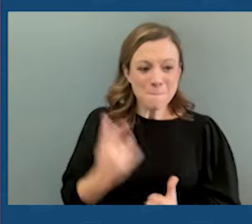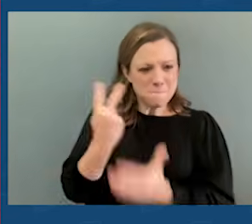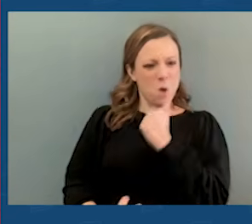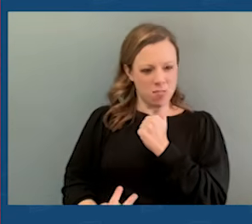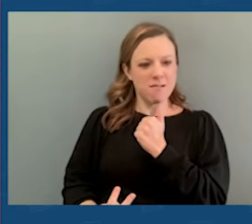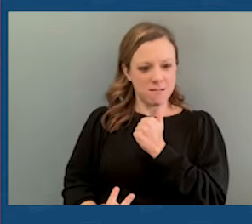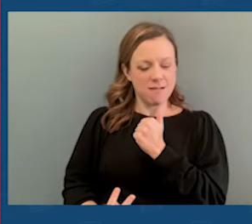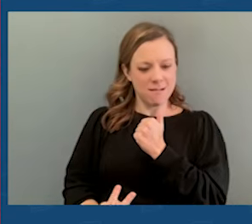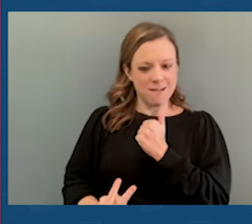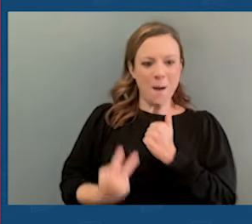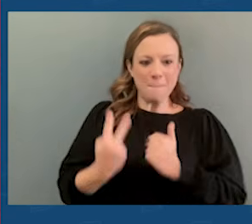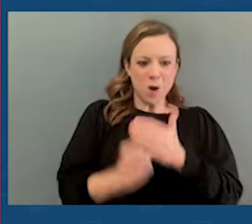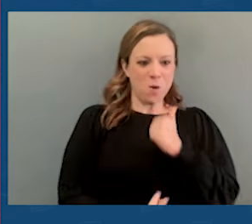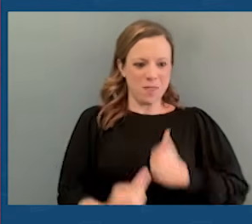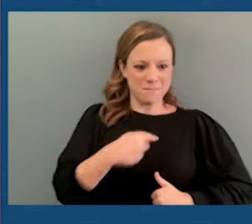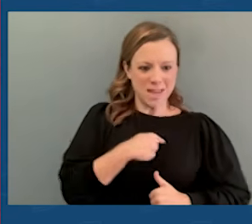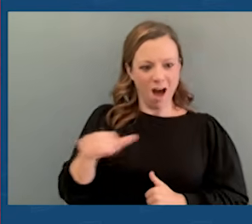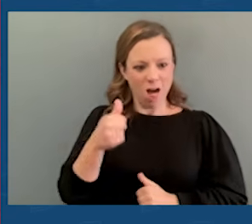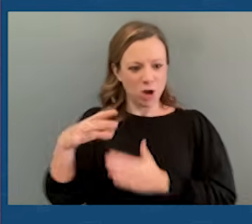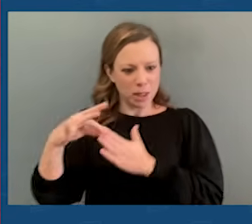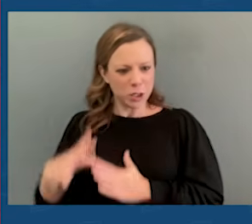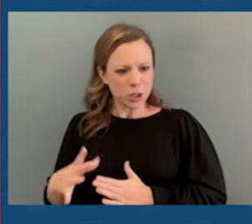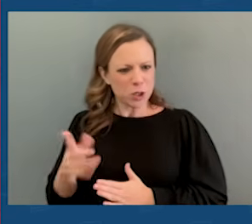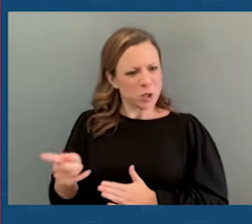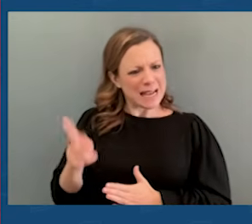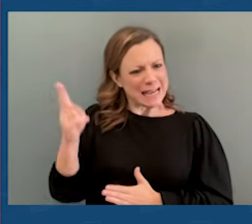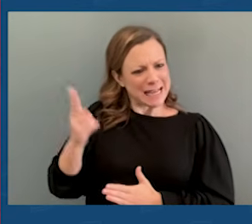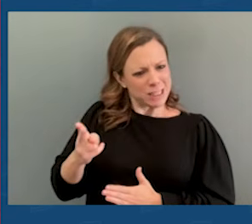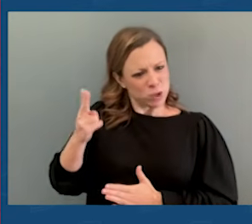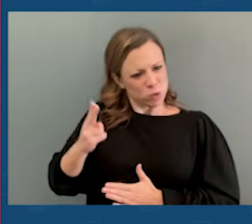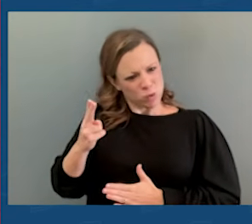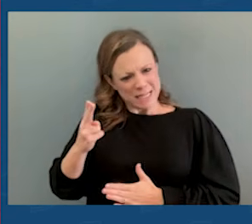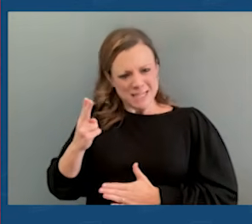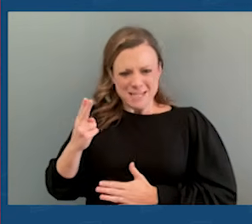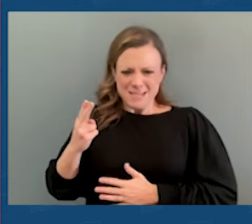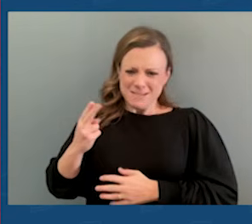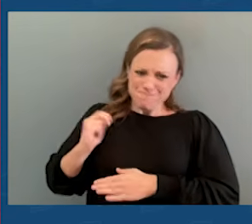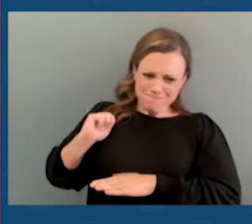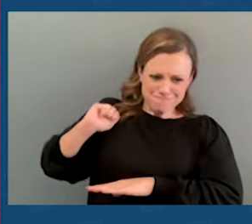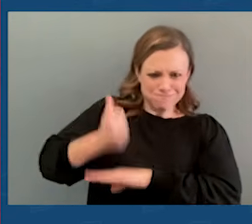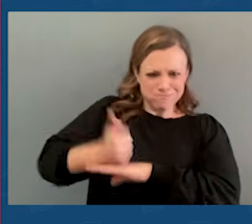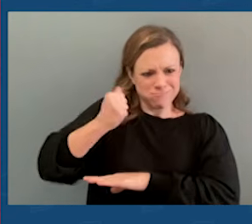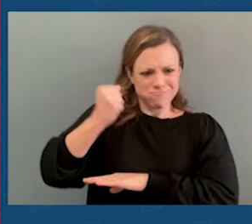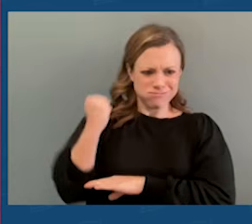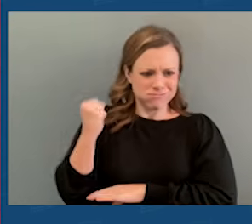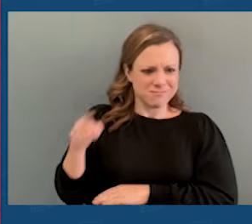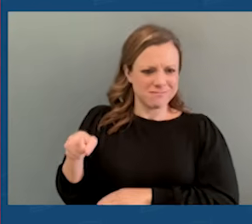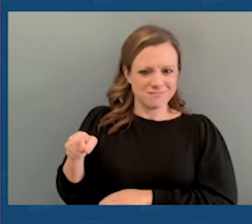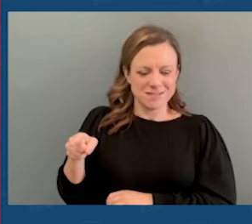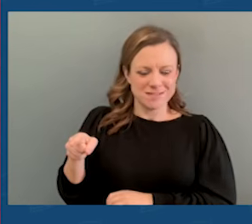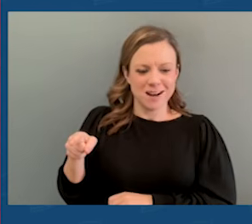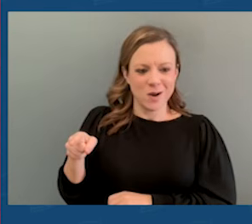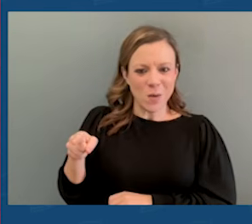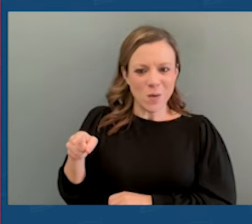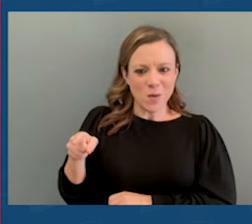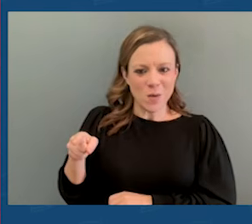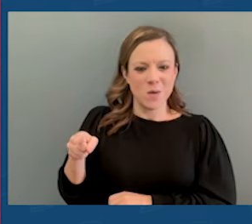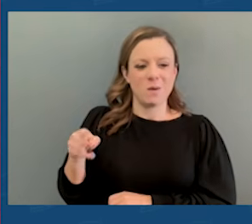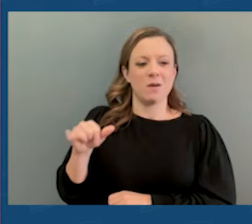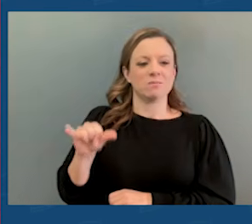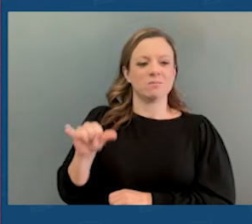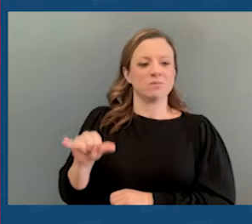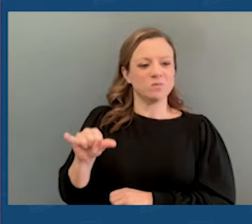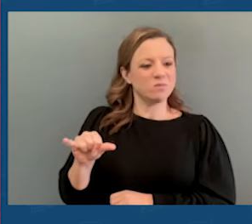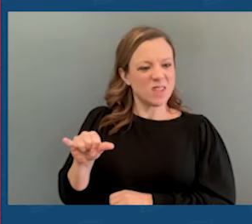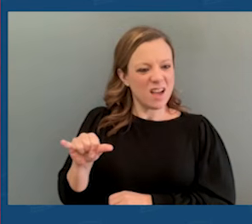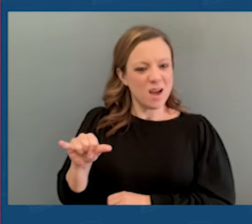history makers in our own right. Why do you get the opportunity to do that? Because